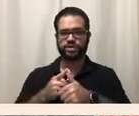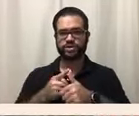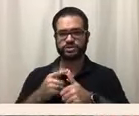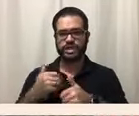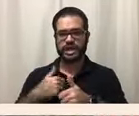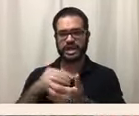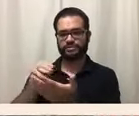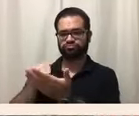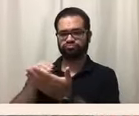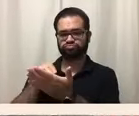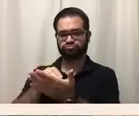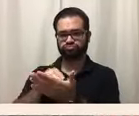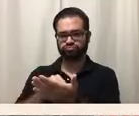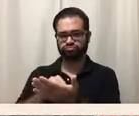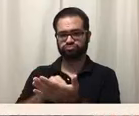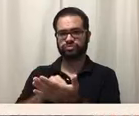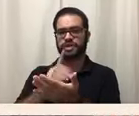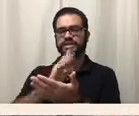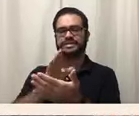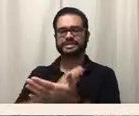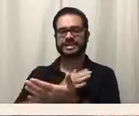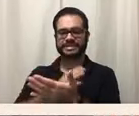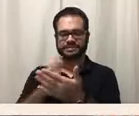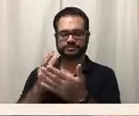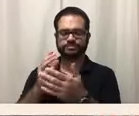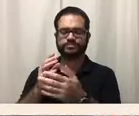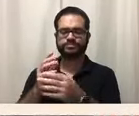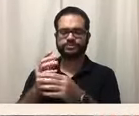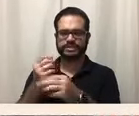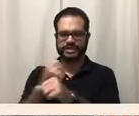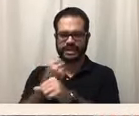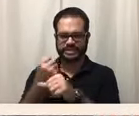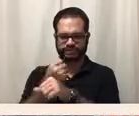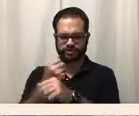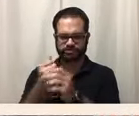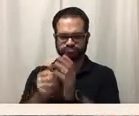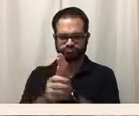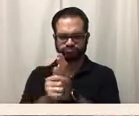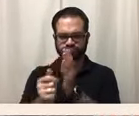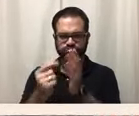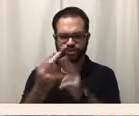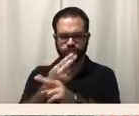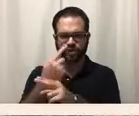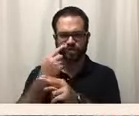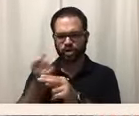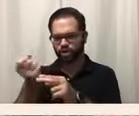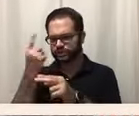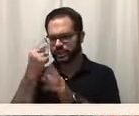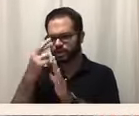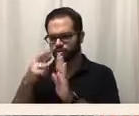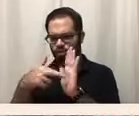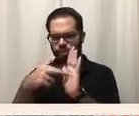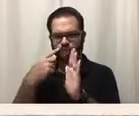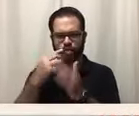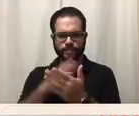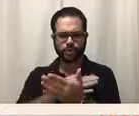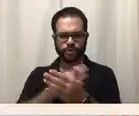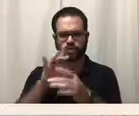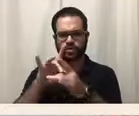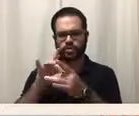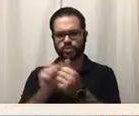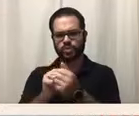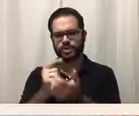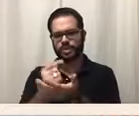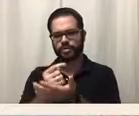documentation of the scientific method used to understand the role of music in therapy. And as time went by, we